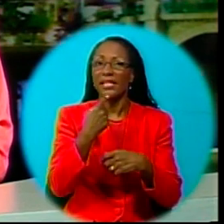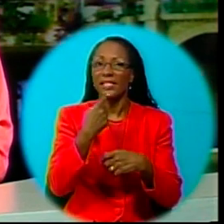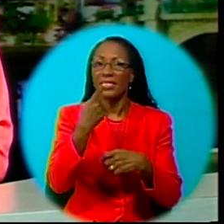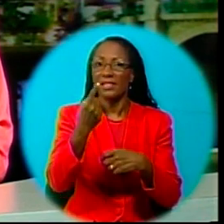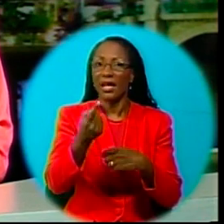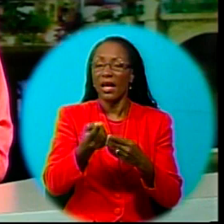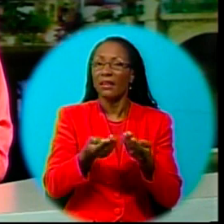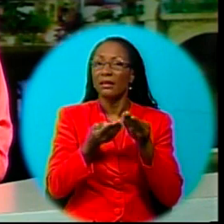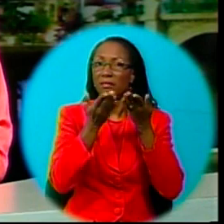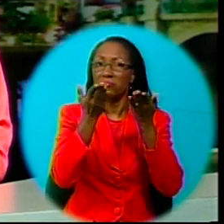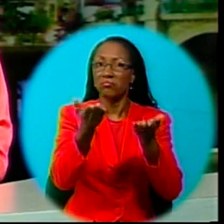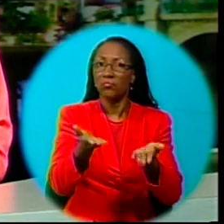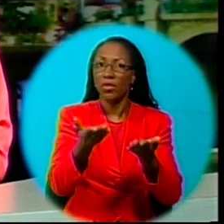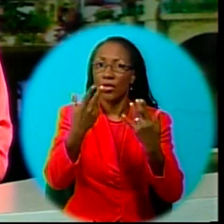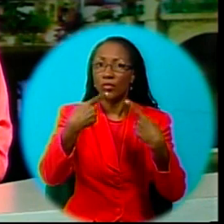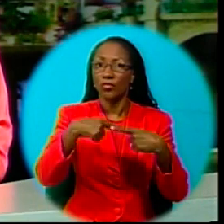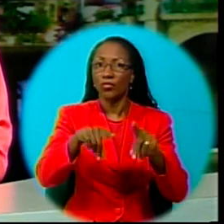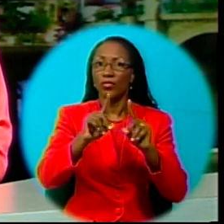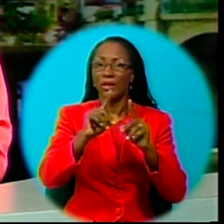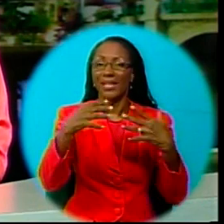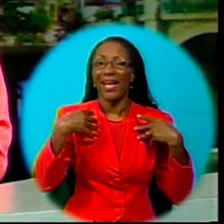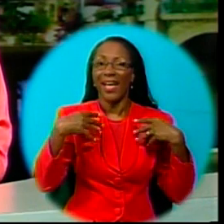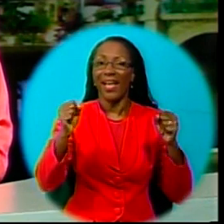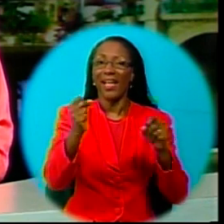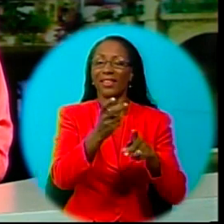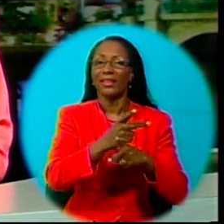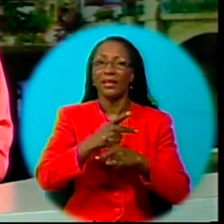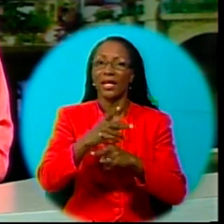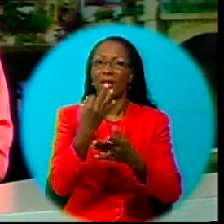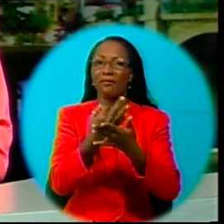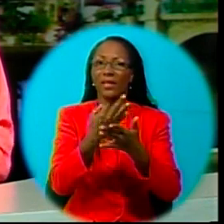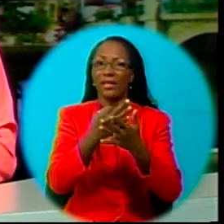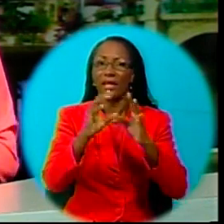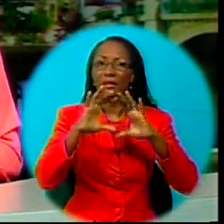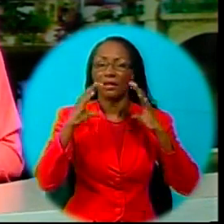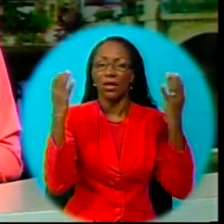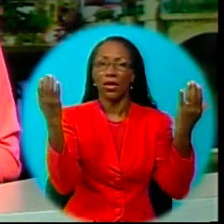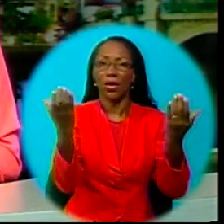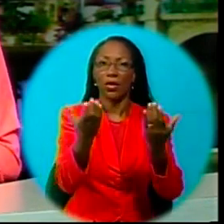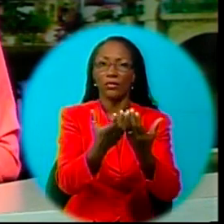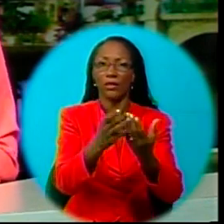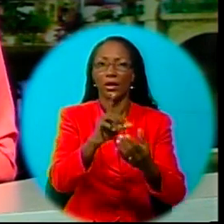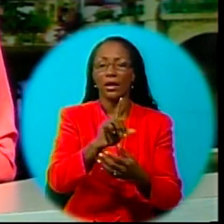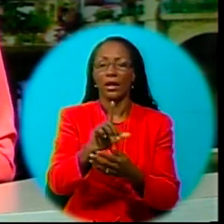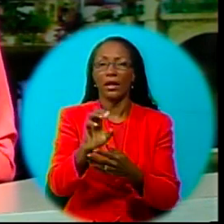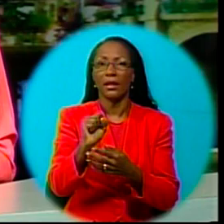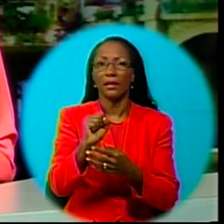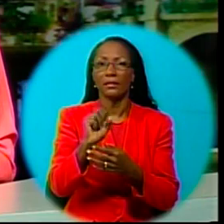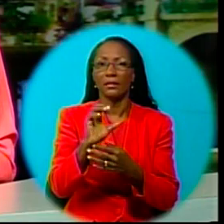the recent QEH Health Care Financing Conference at the Lloyd Erskine Sandiford Center.